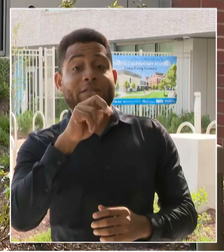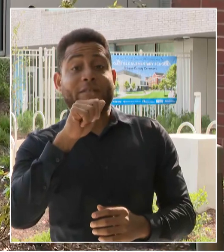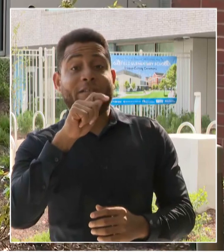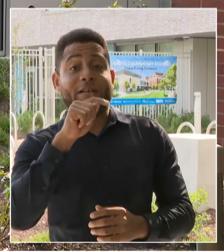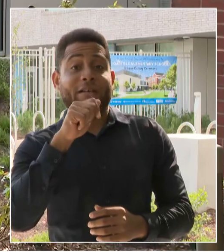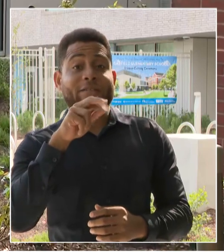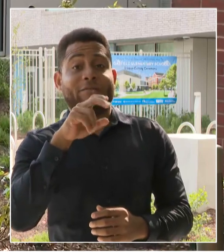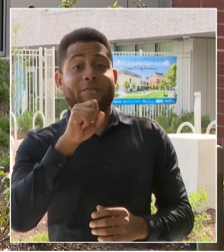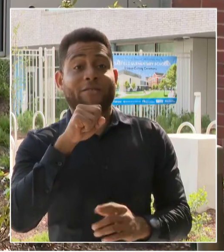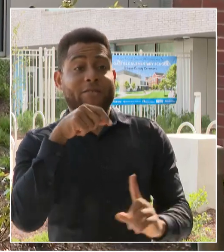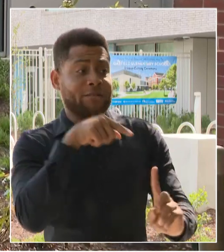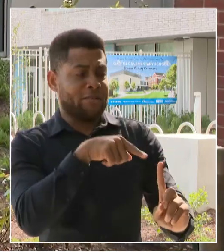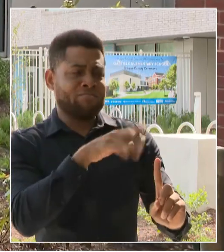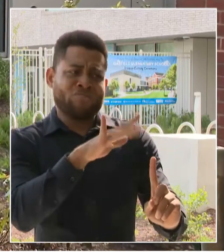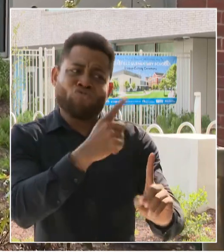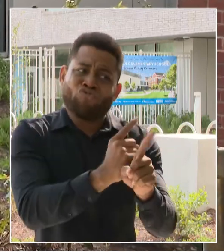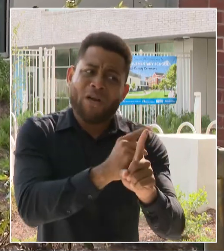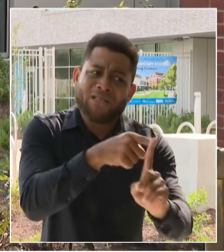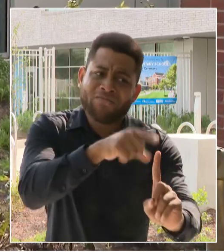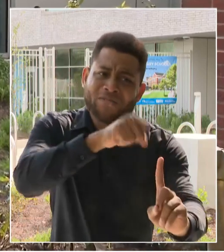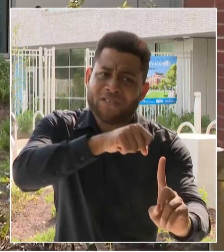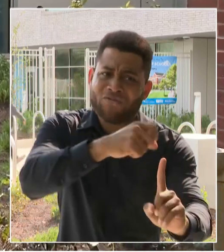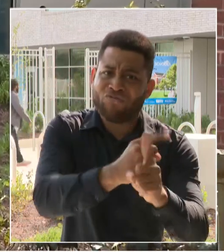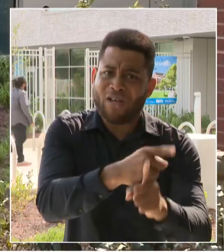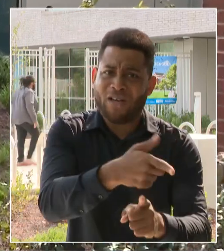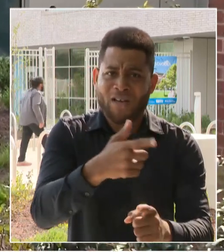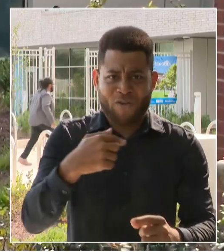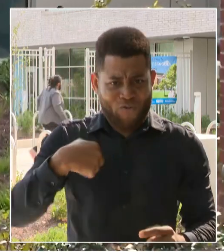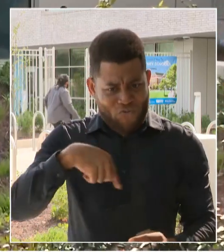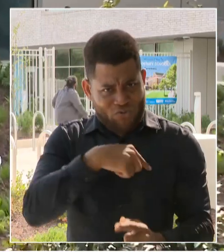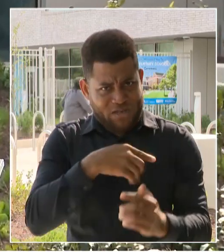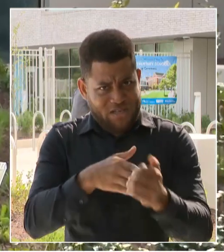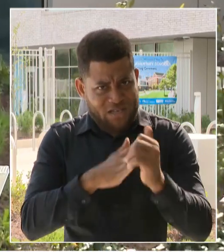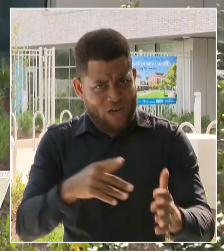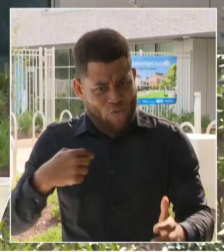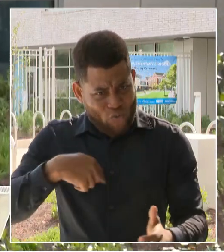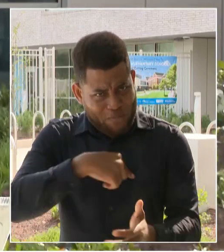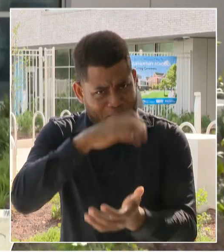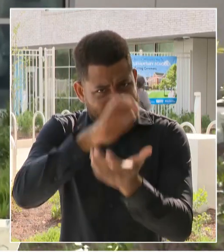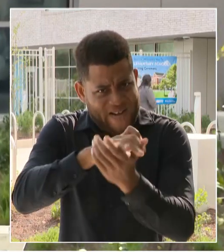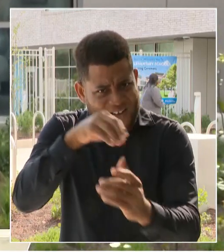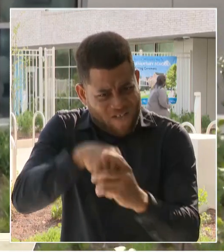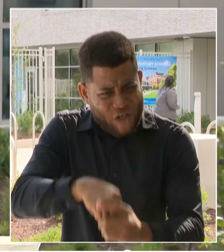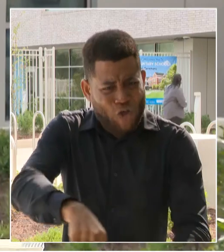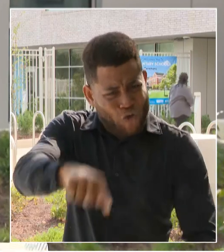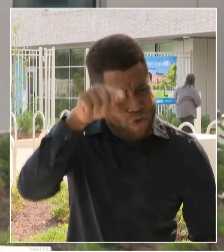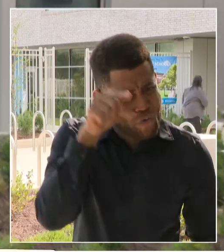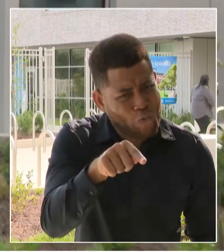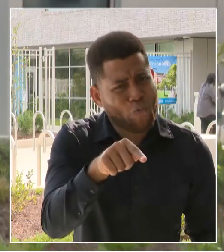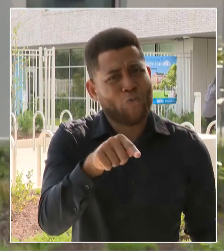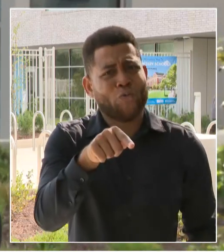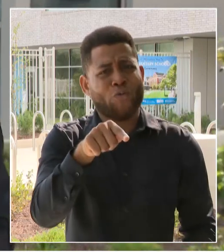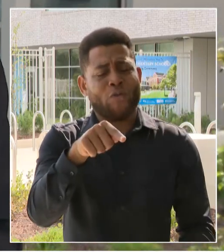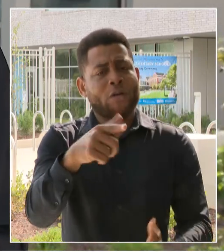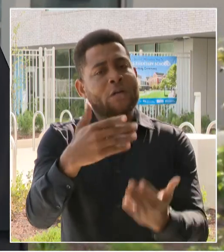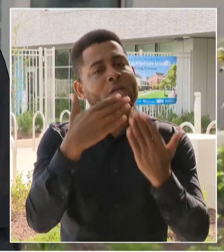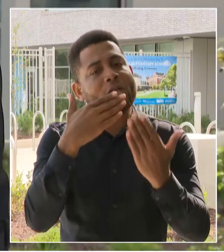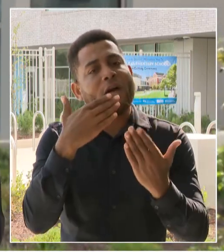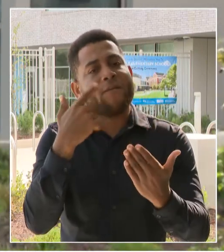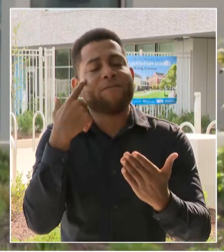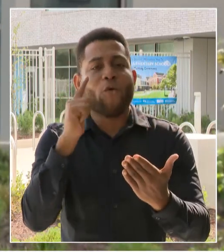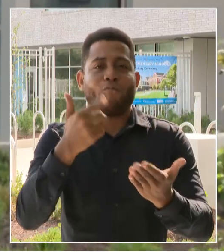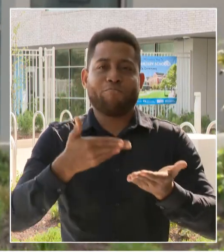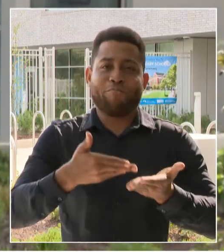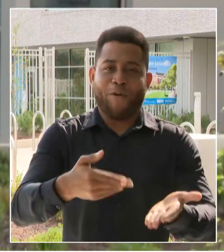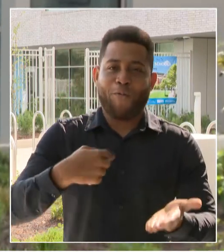you and all of your classmates, and that's why we are so honored and thrilled to be here today with you. Thank you for that great introduction. And good morning,